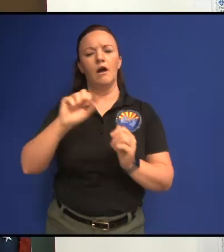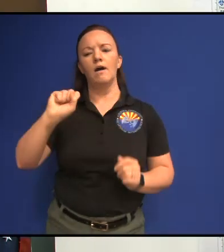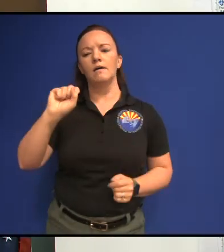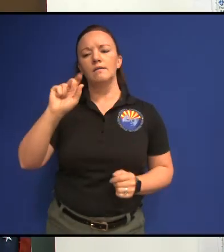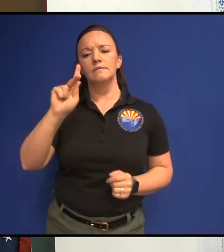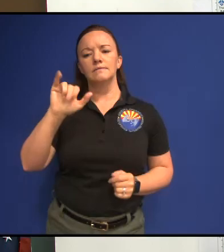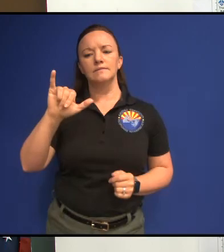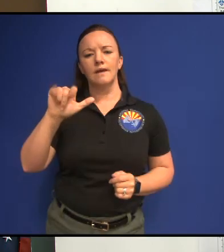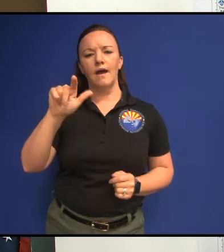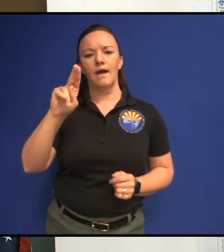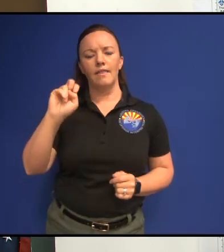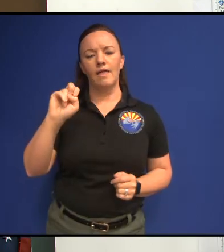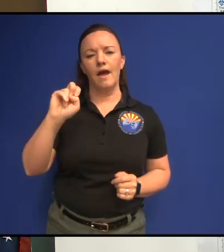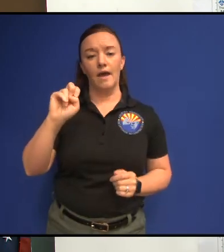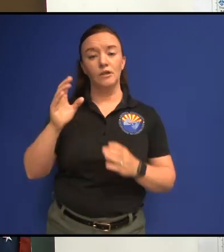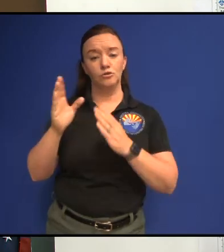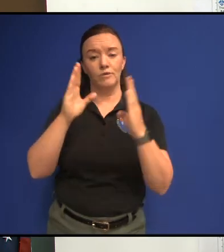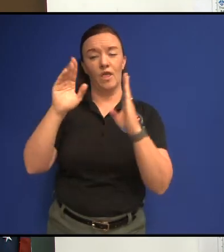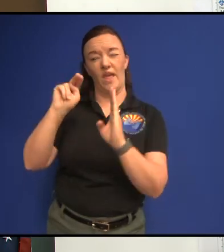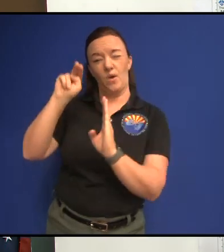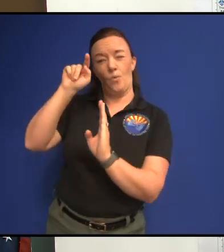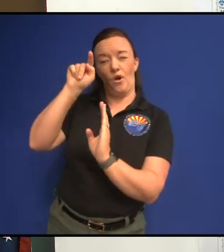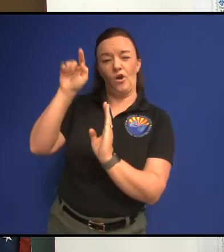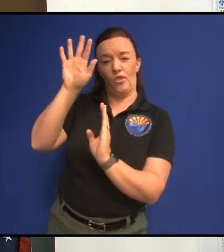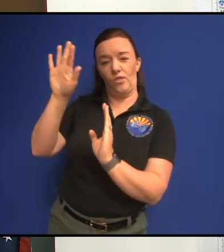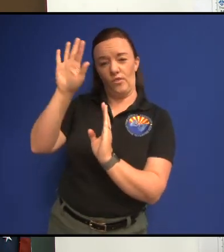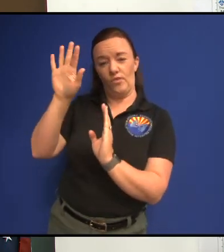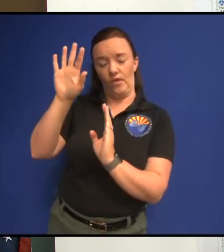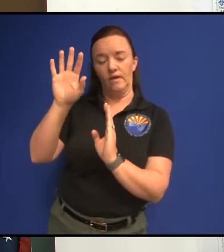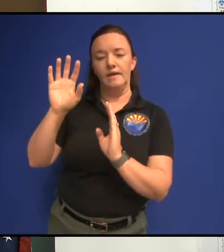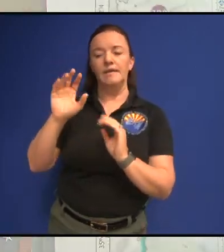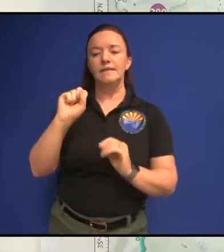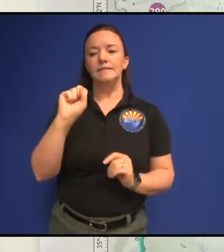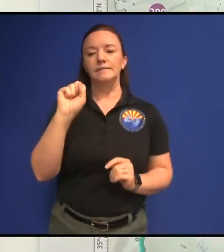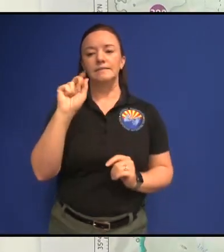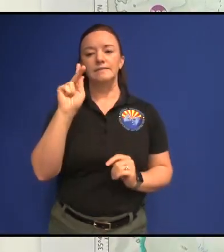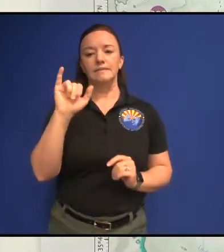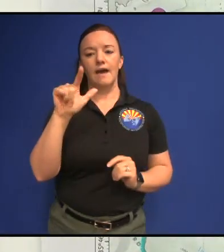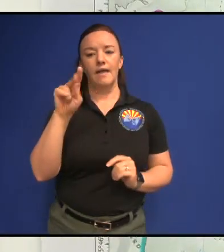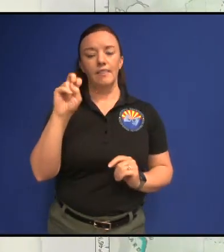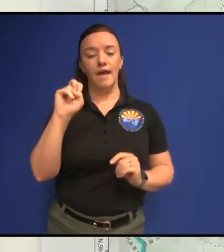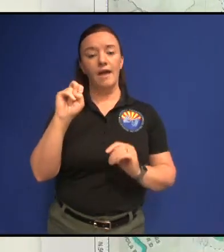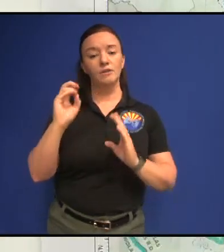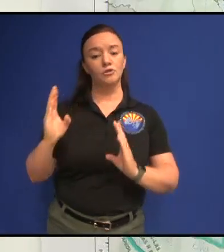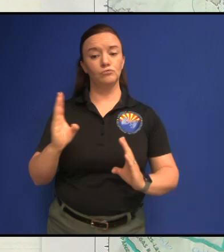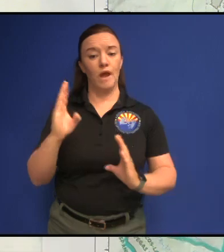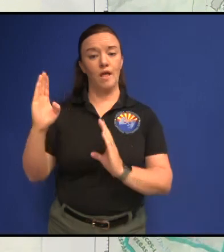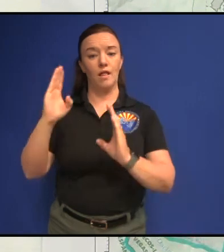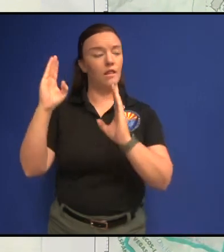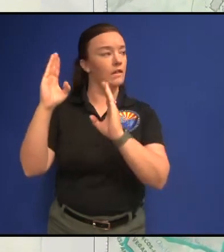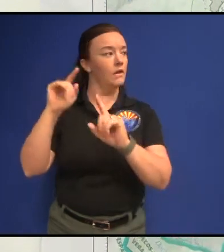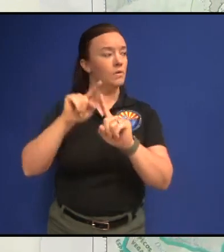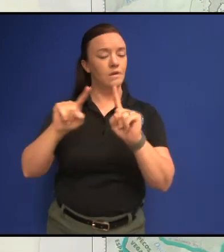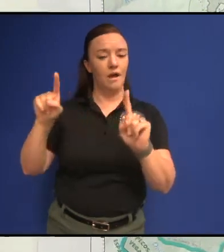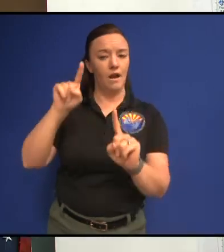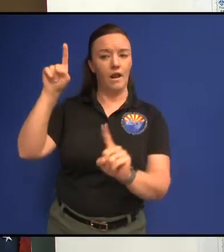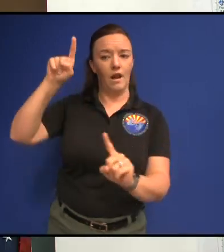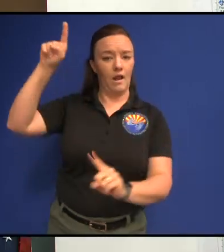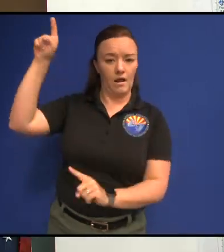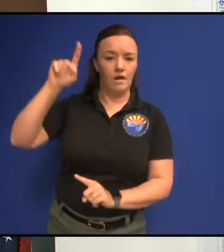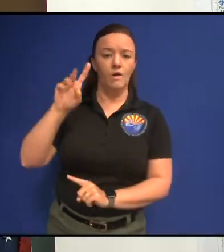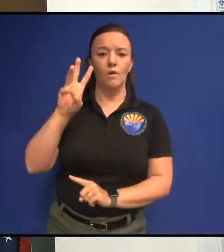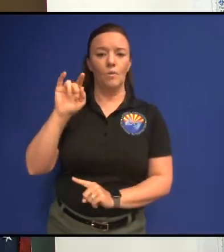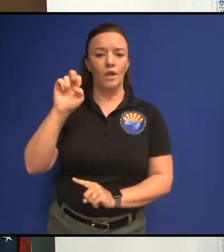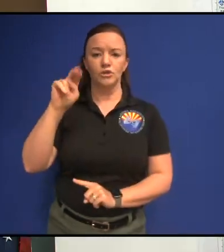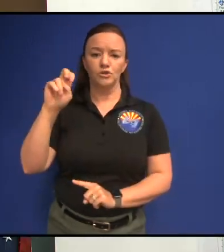Trail, kind of in that area where they're working. You know, that Skyline Trail goes all along in the wilderness, clear up to